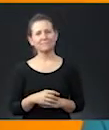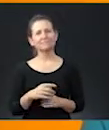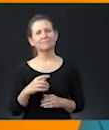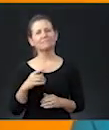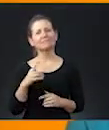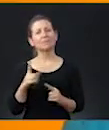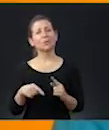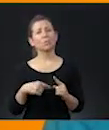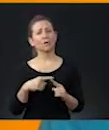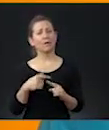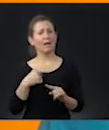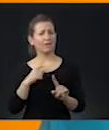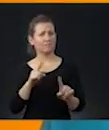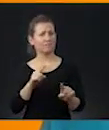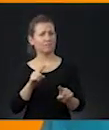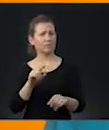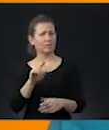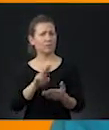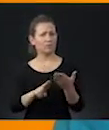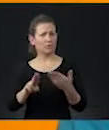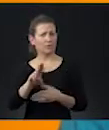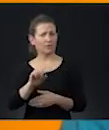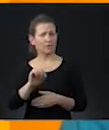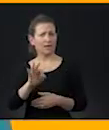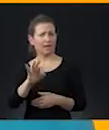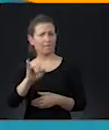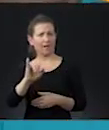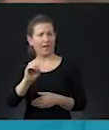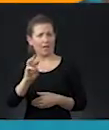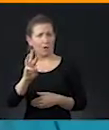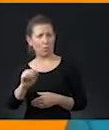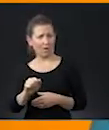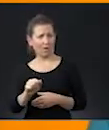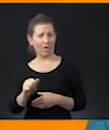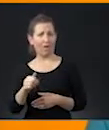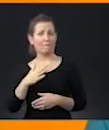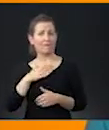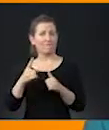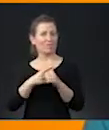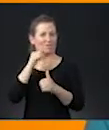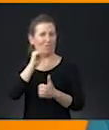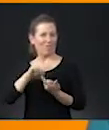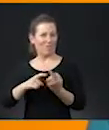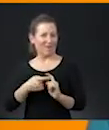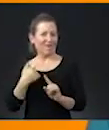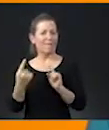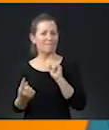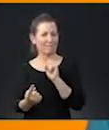when I was at the University of Iowa, I met my first girlfriend. We connected,